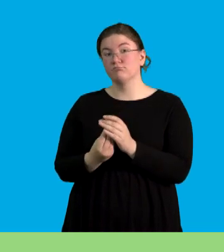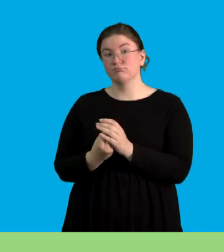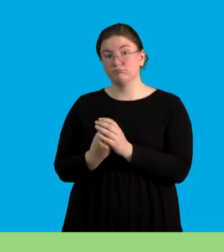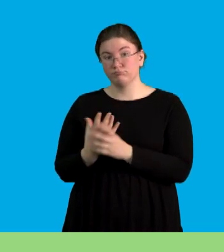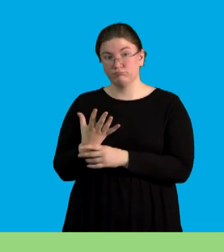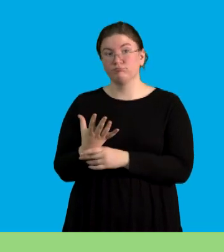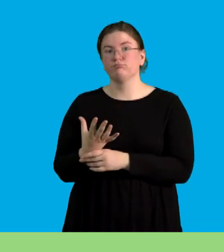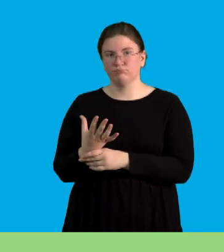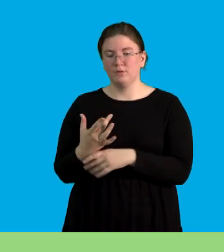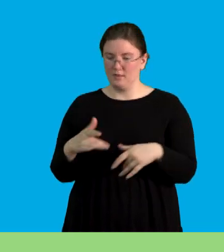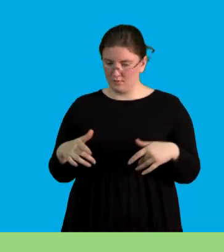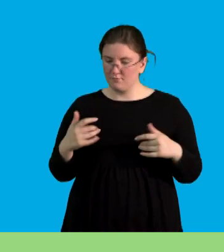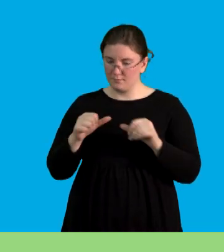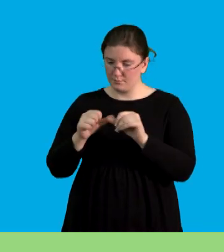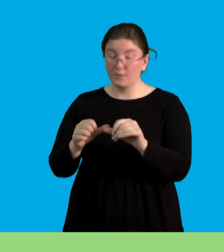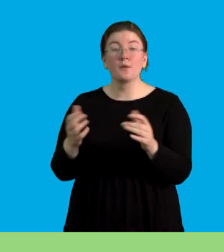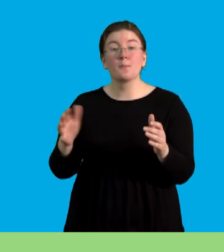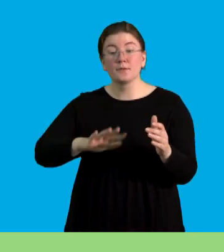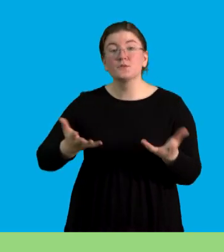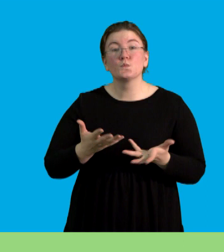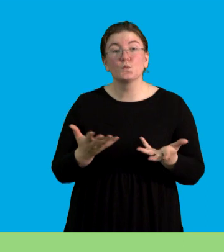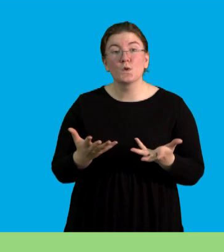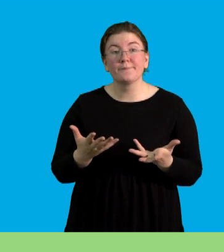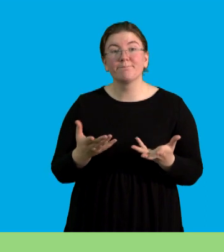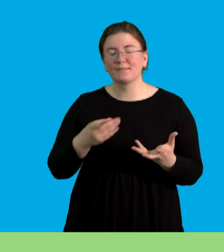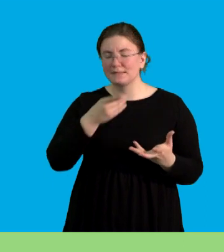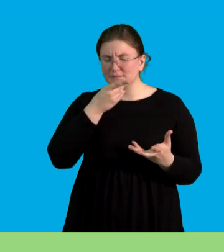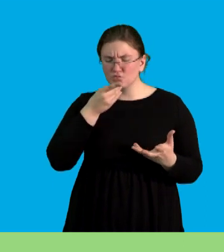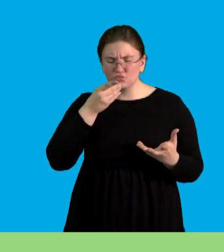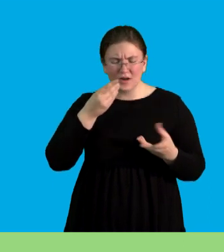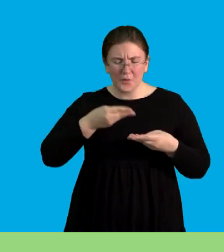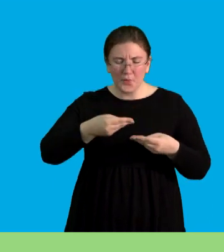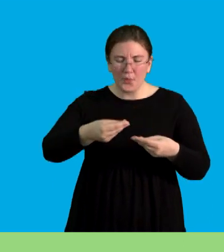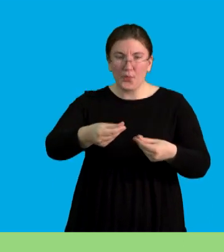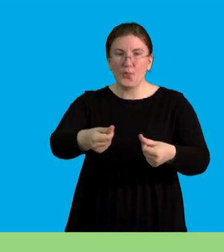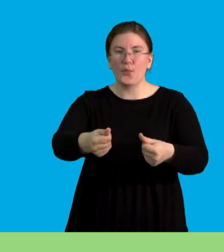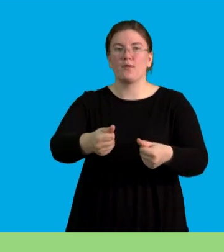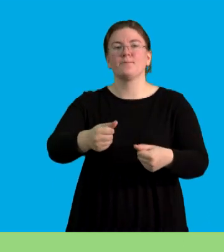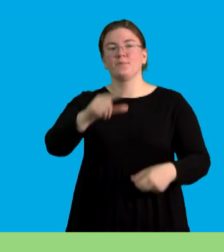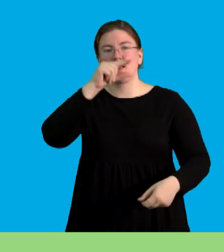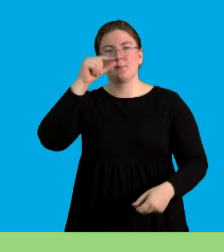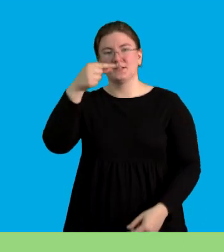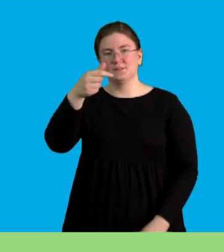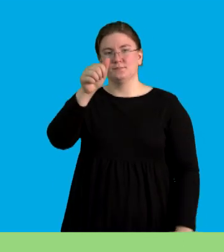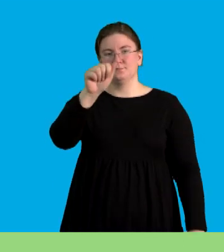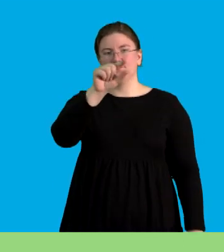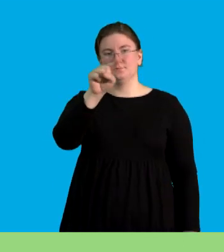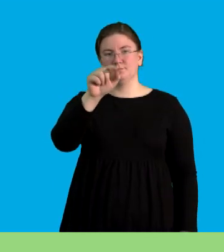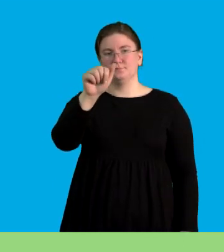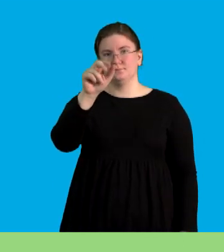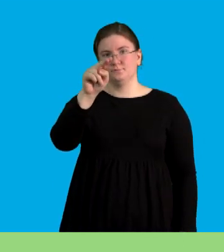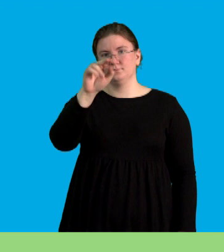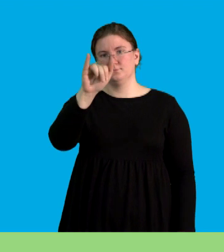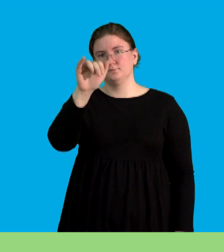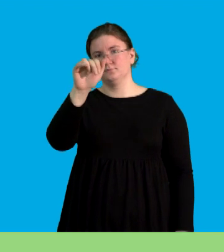example of a plant that survives in the harsh conditions of the desert is the gazania plant that we can see in the diagram or